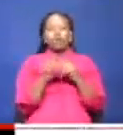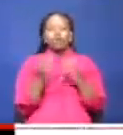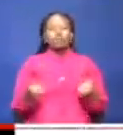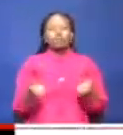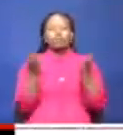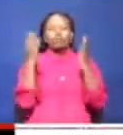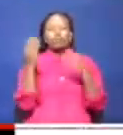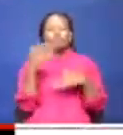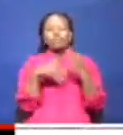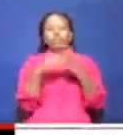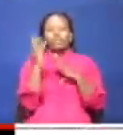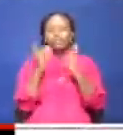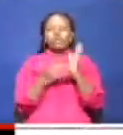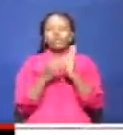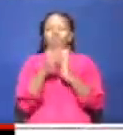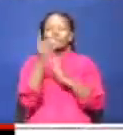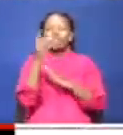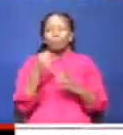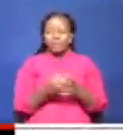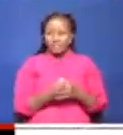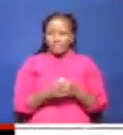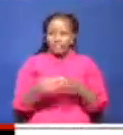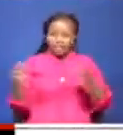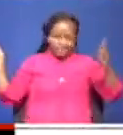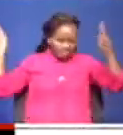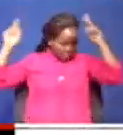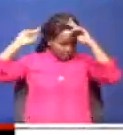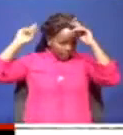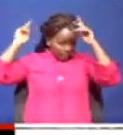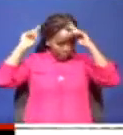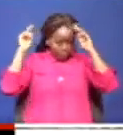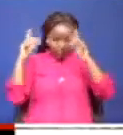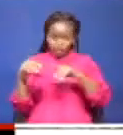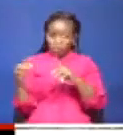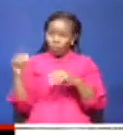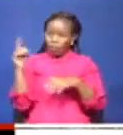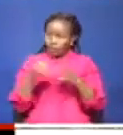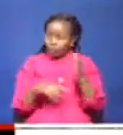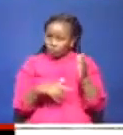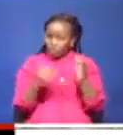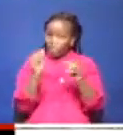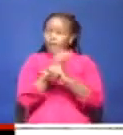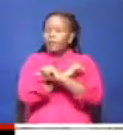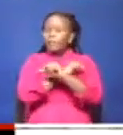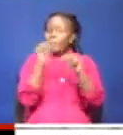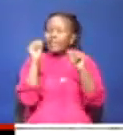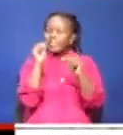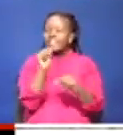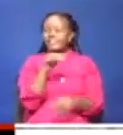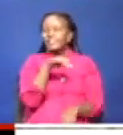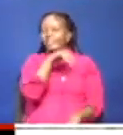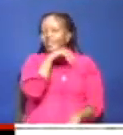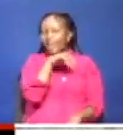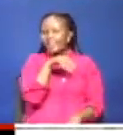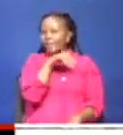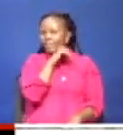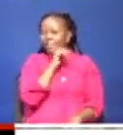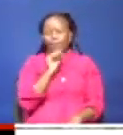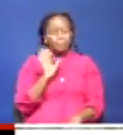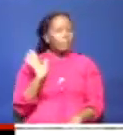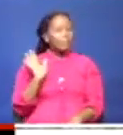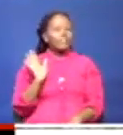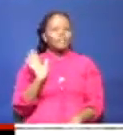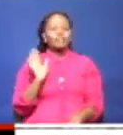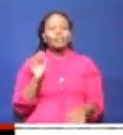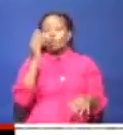development. Huko Kakamega tumesema president ni Raila Amolo Odinga. Kwa